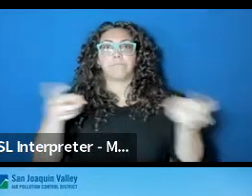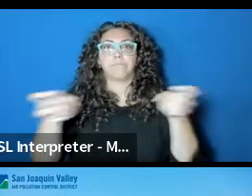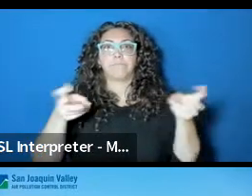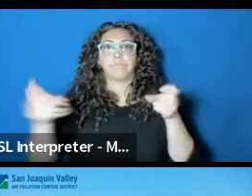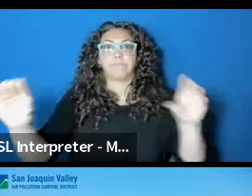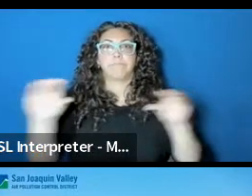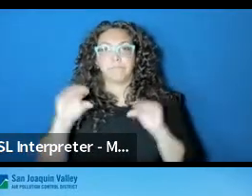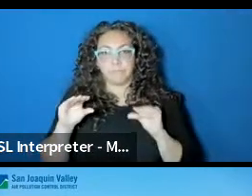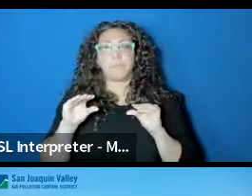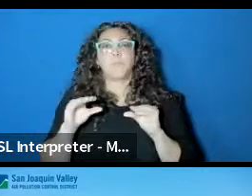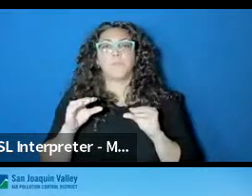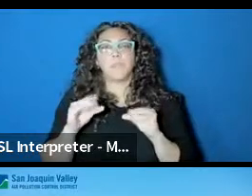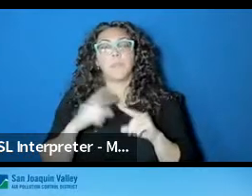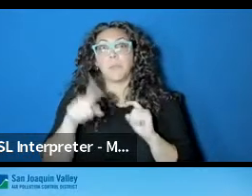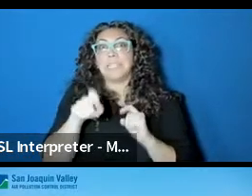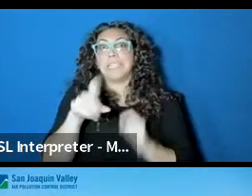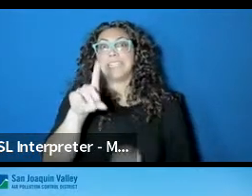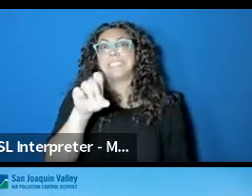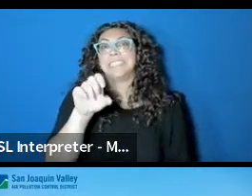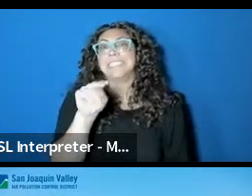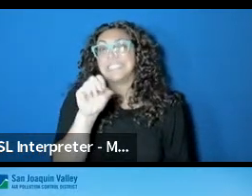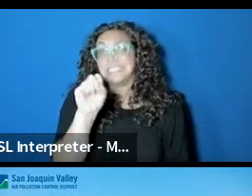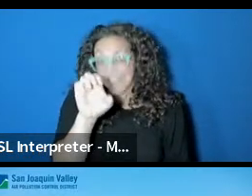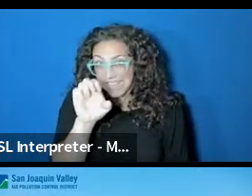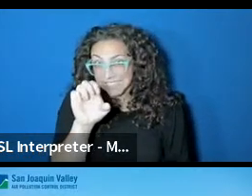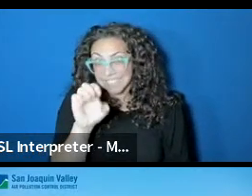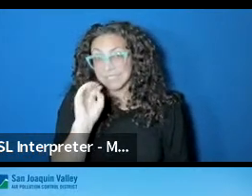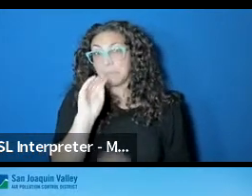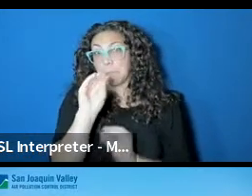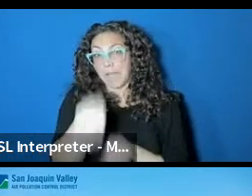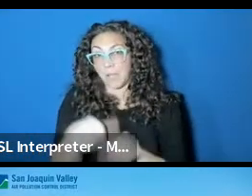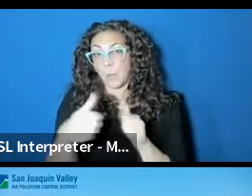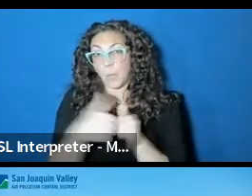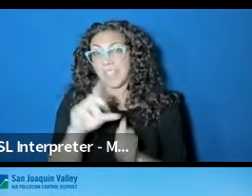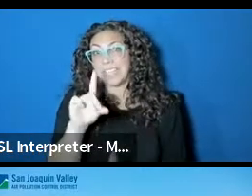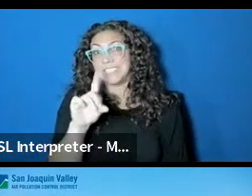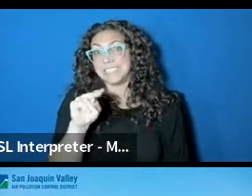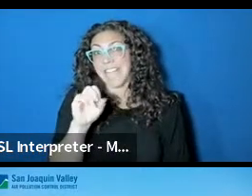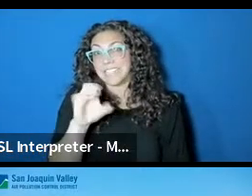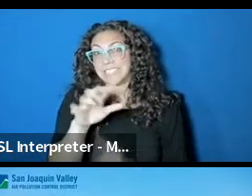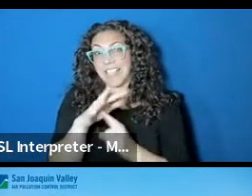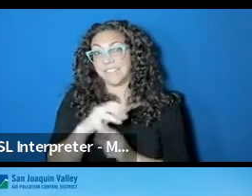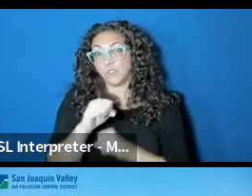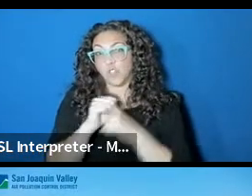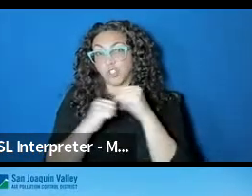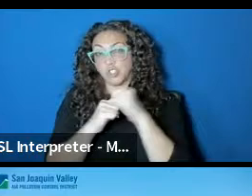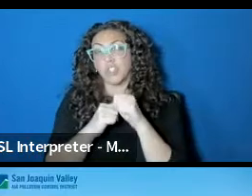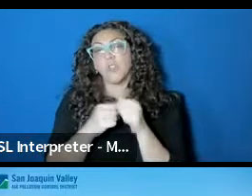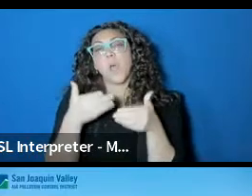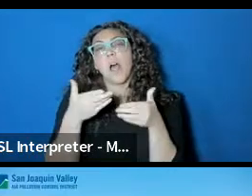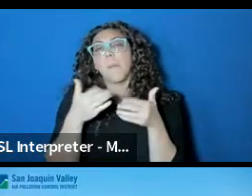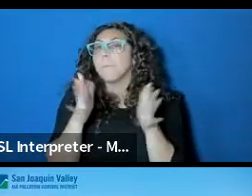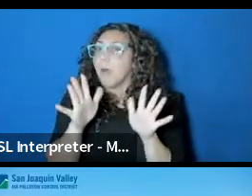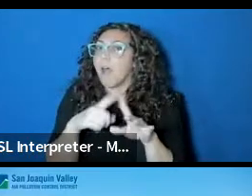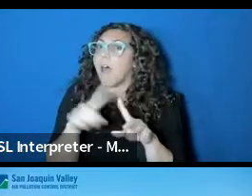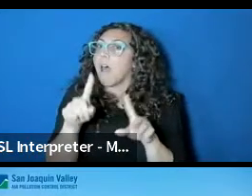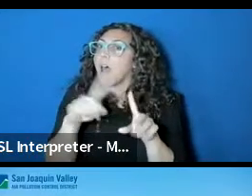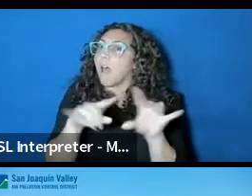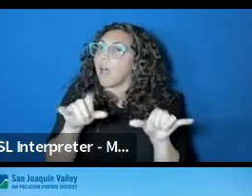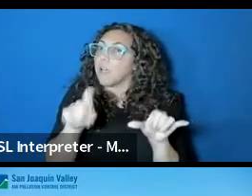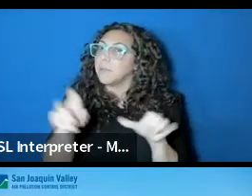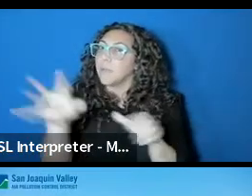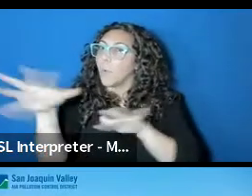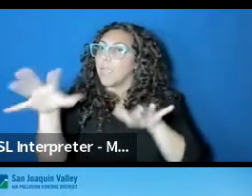requires dense planting with dense leaf structure that also allows some air movement to go through it though. And